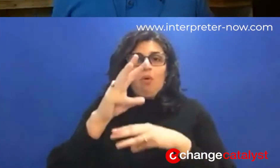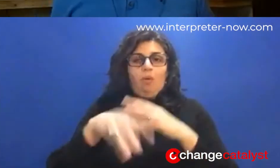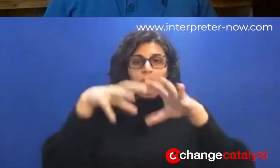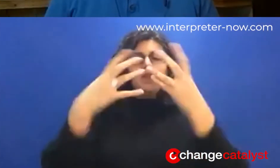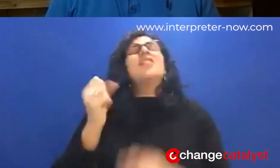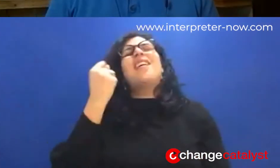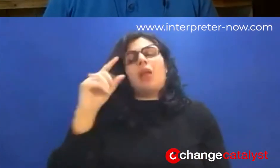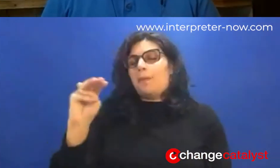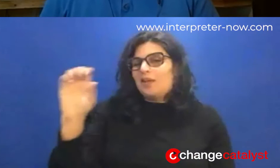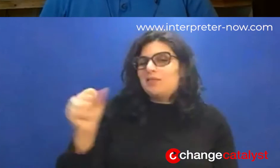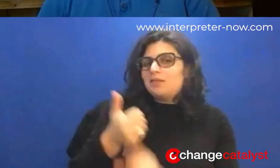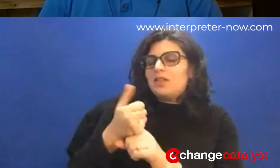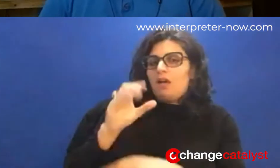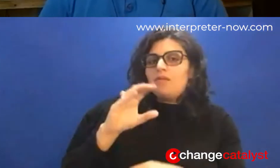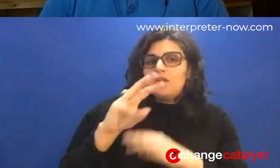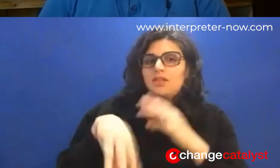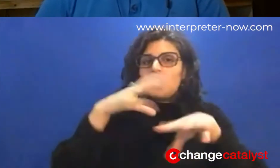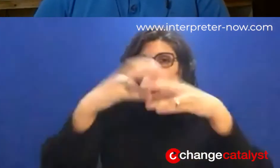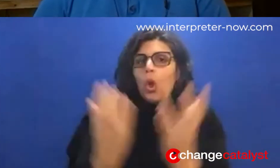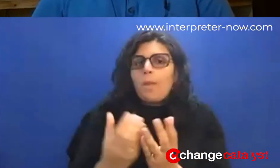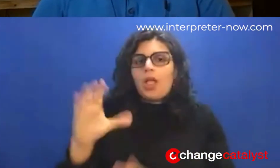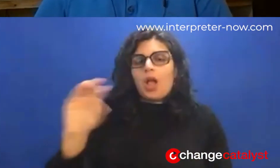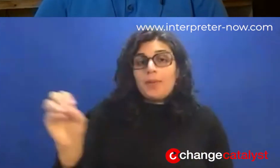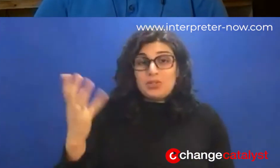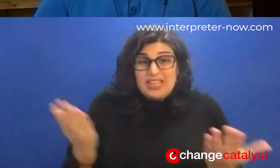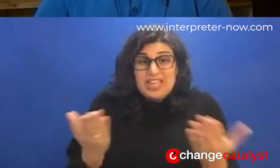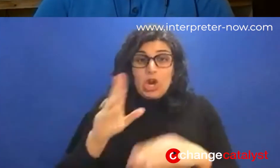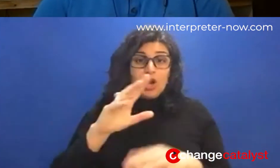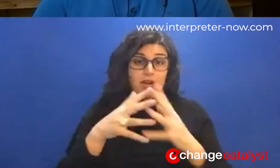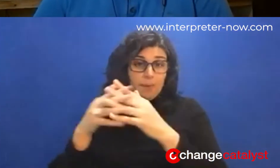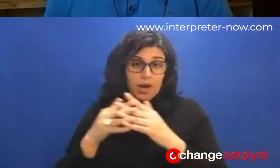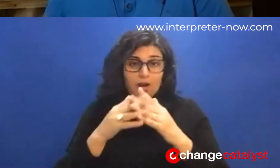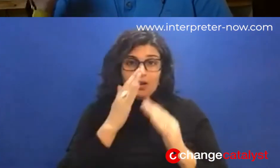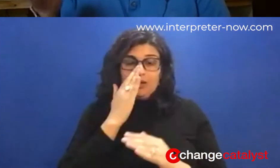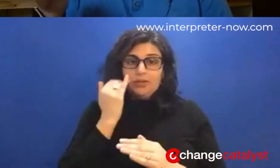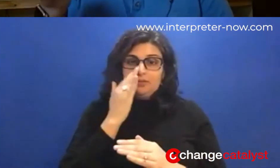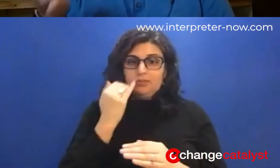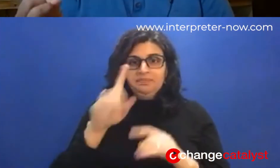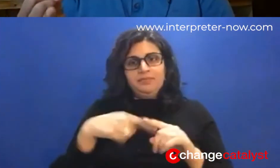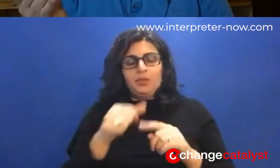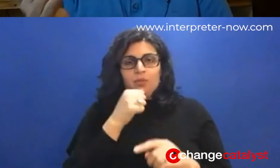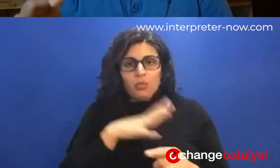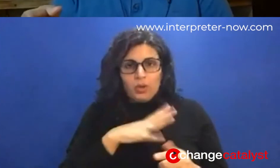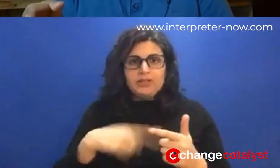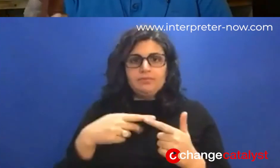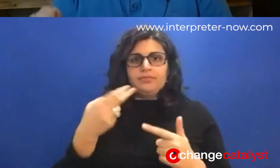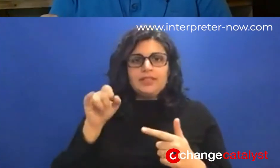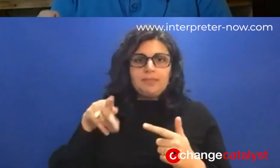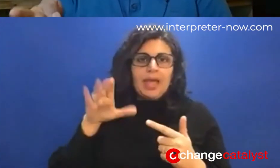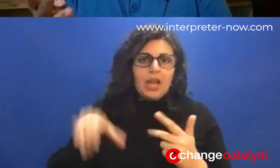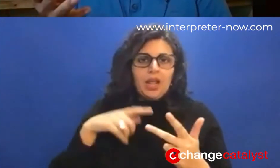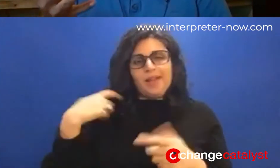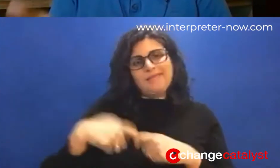global company. Here in America, it's all about women, Hispanics, Black,